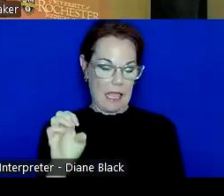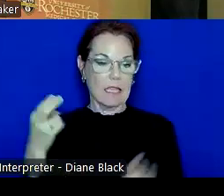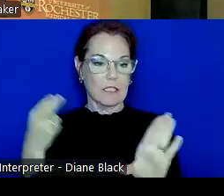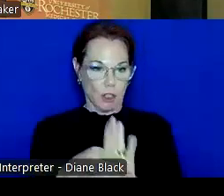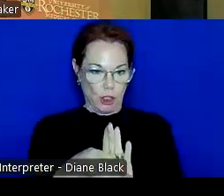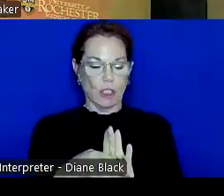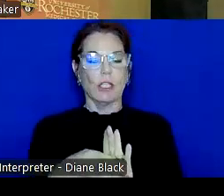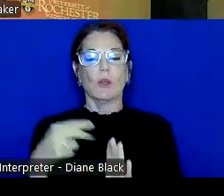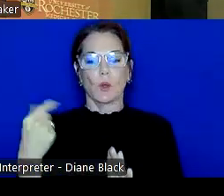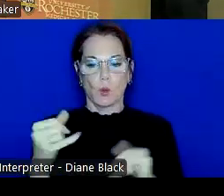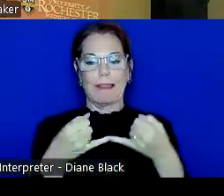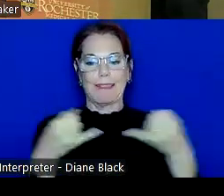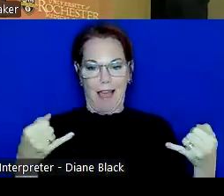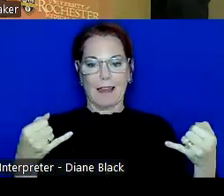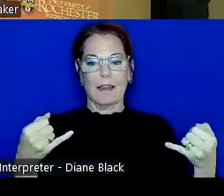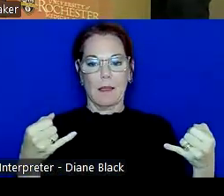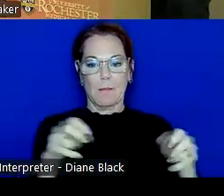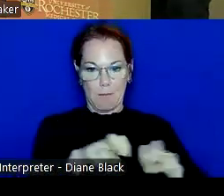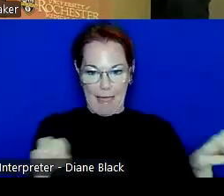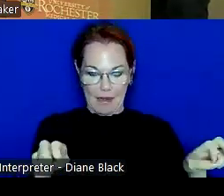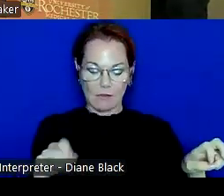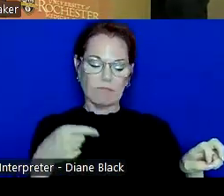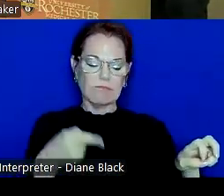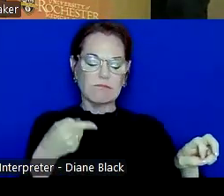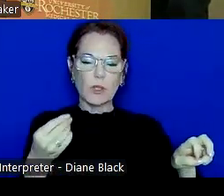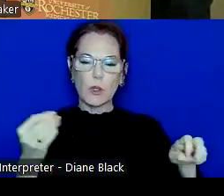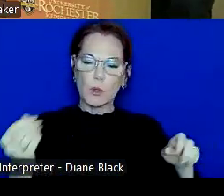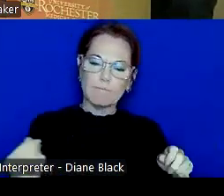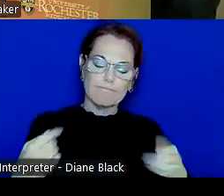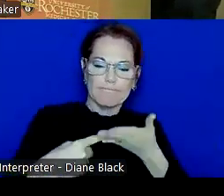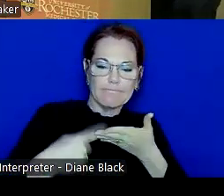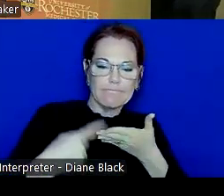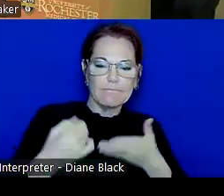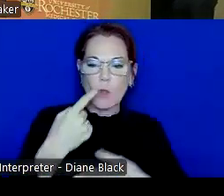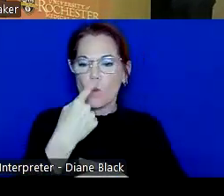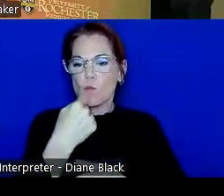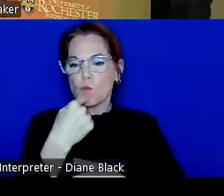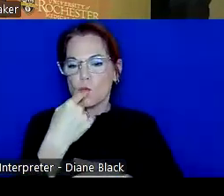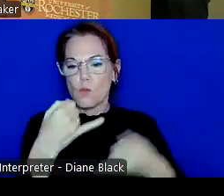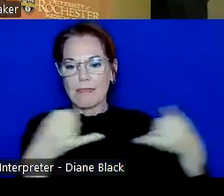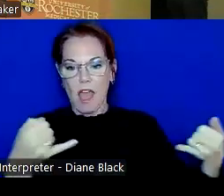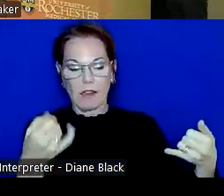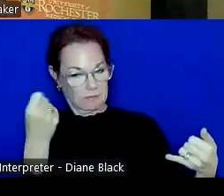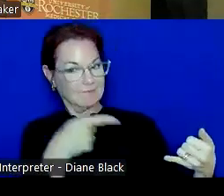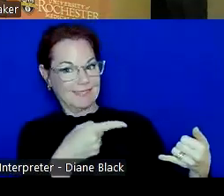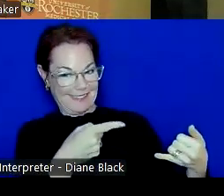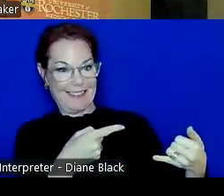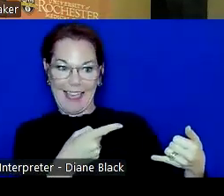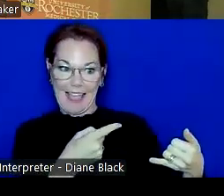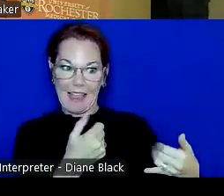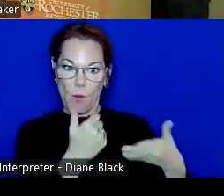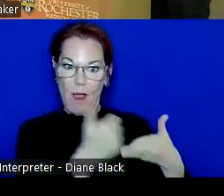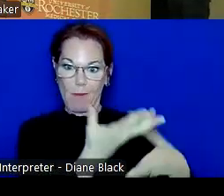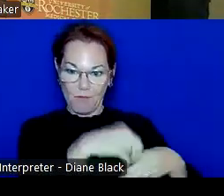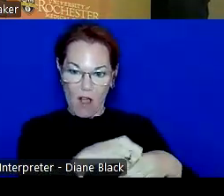local banks who are actually working on addressing the impacts of redlining that they helped create, and saying we need to do this for